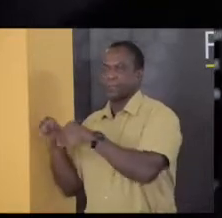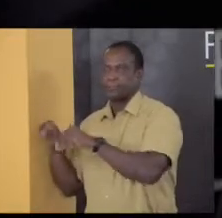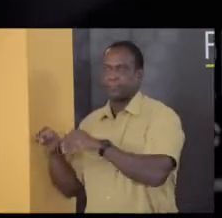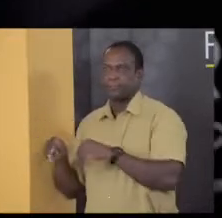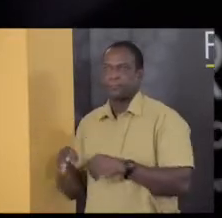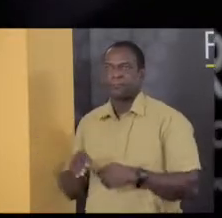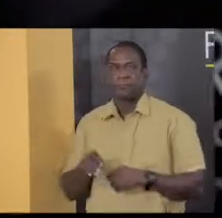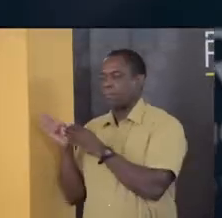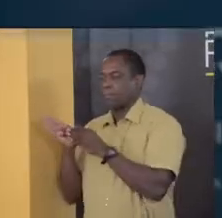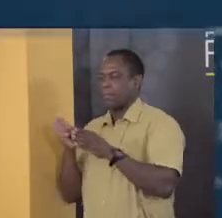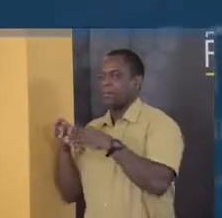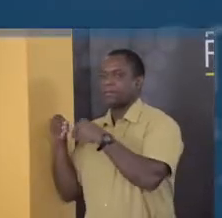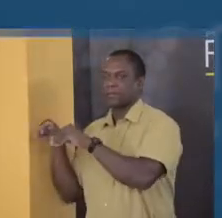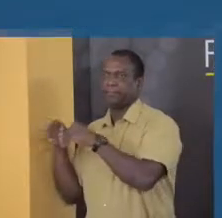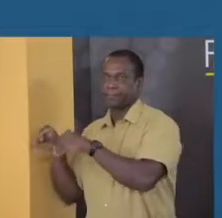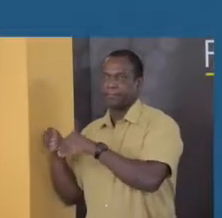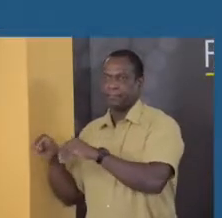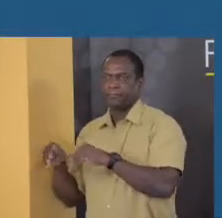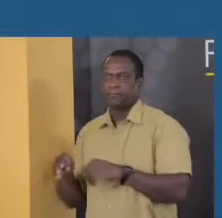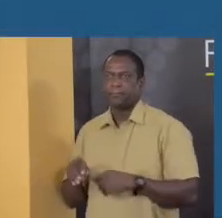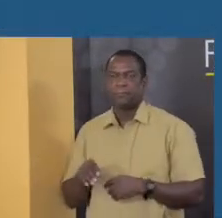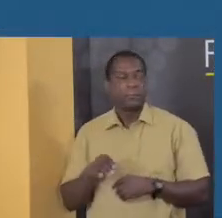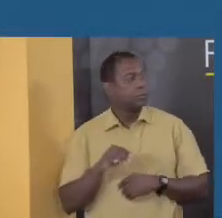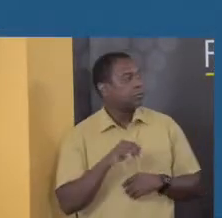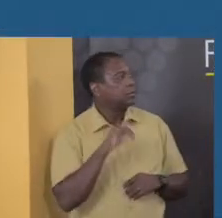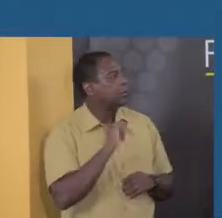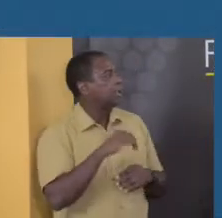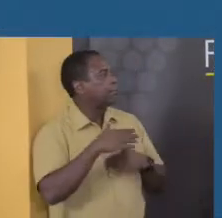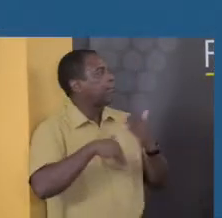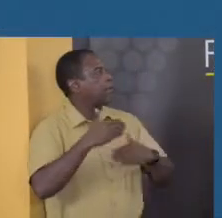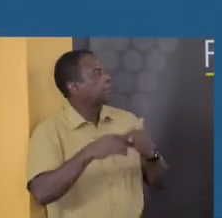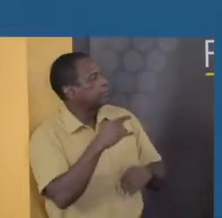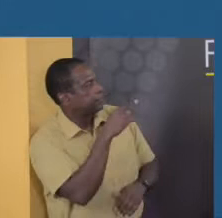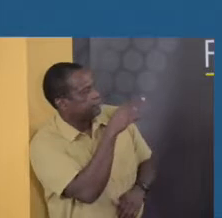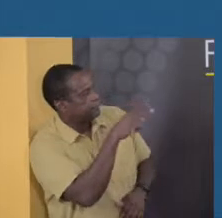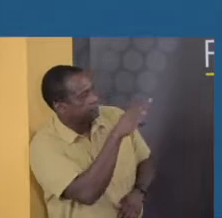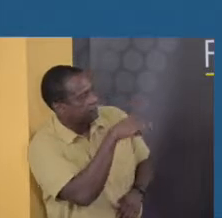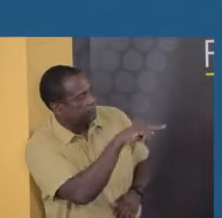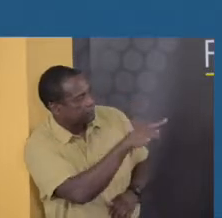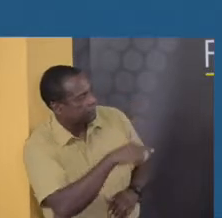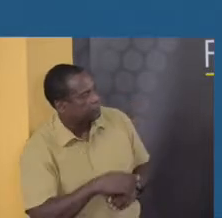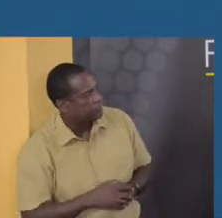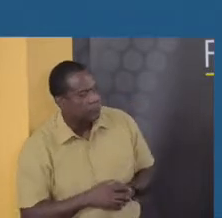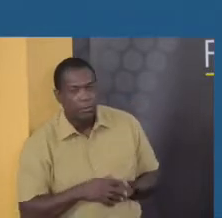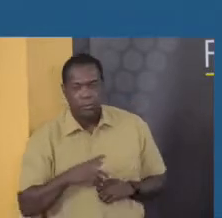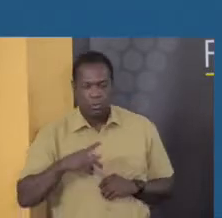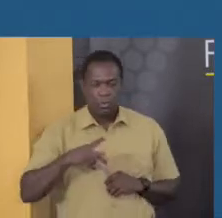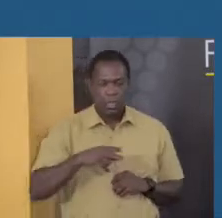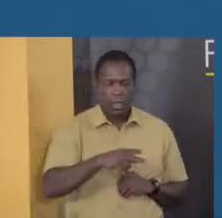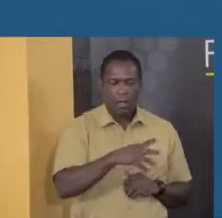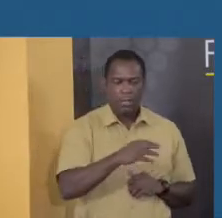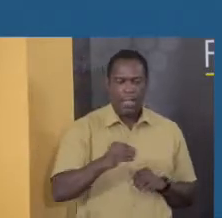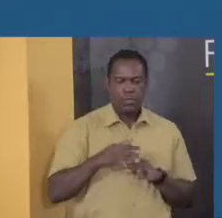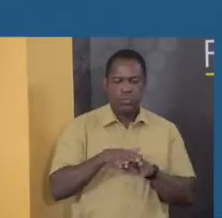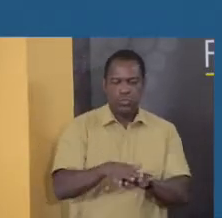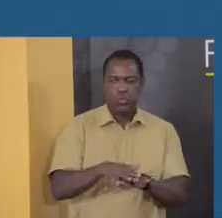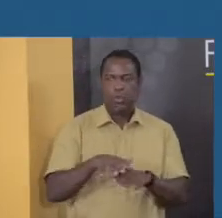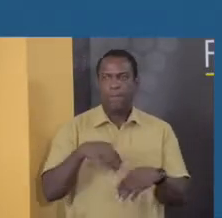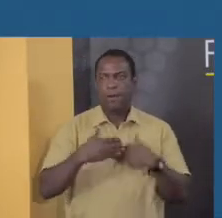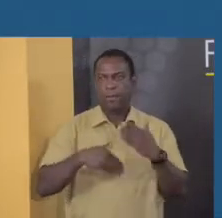facility, which is a cut and sew process. And you will see in the chart there, basically the